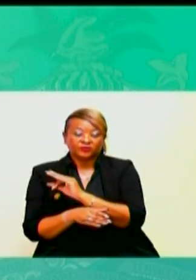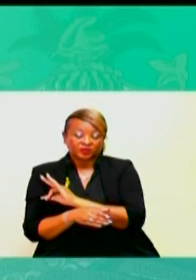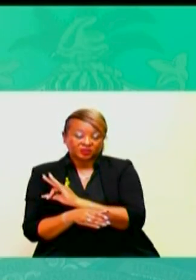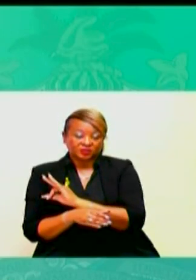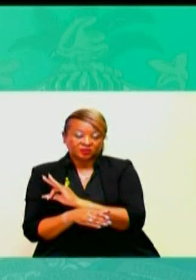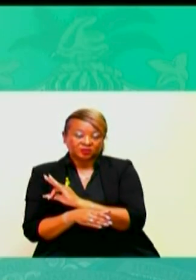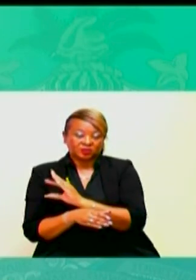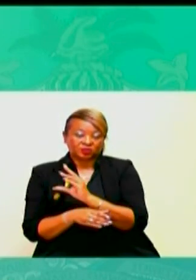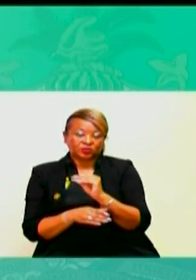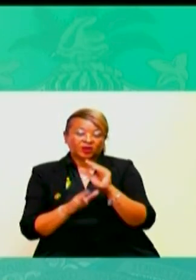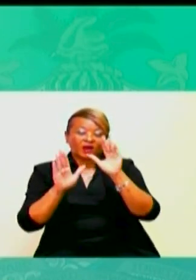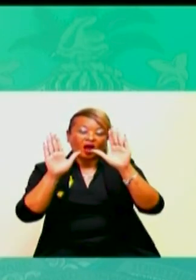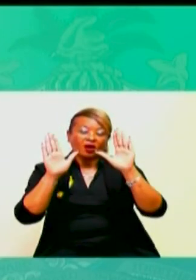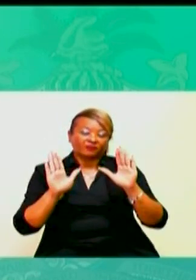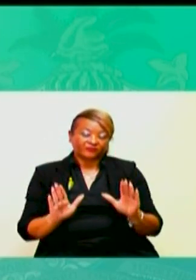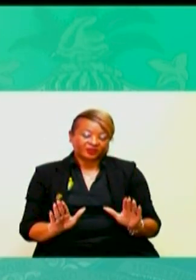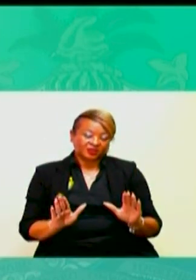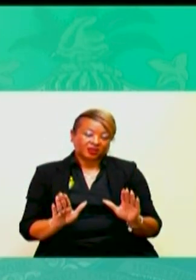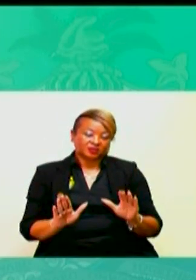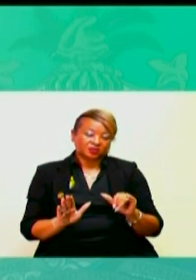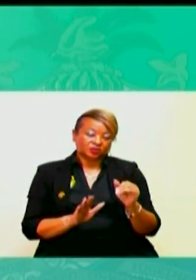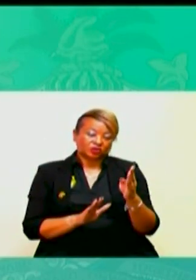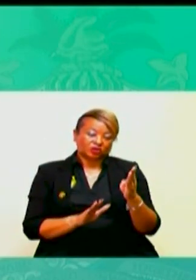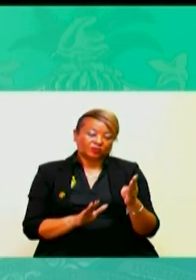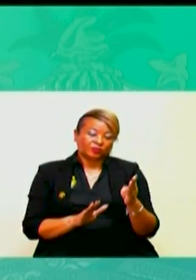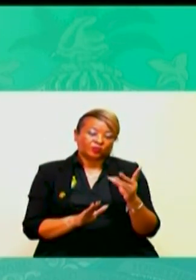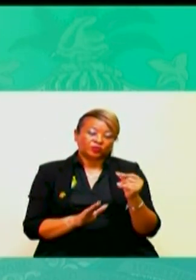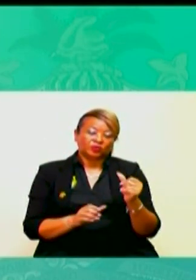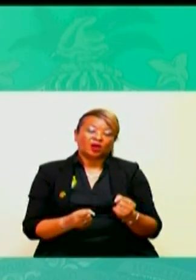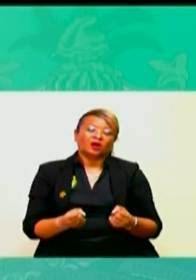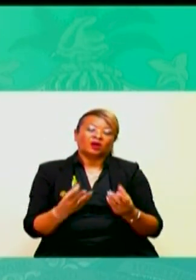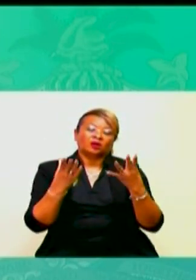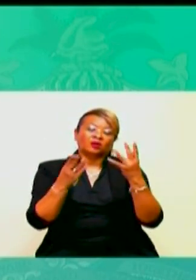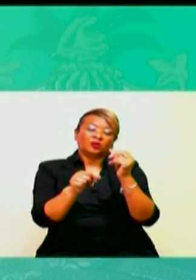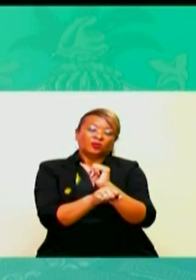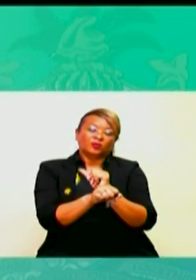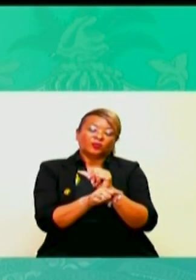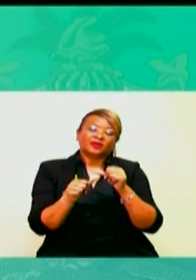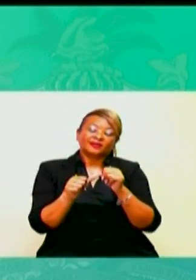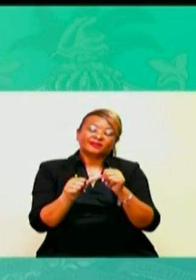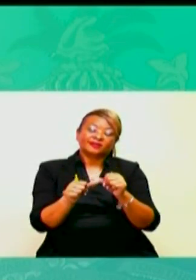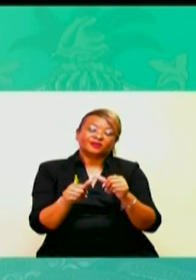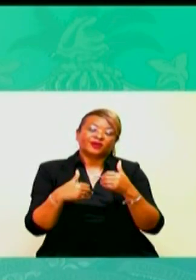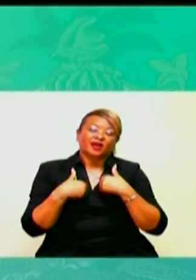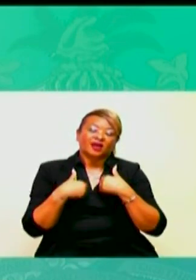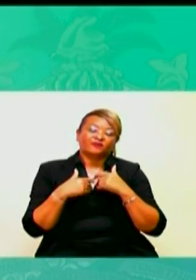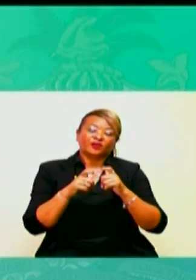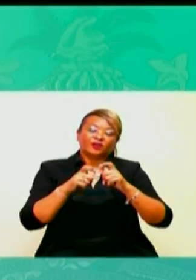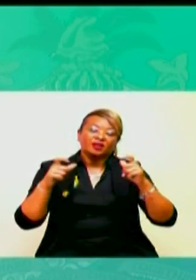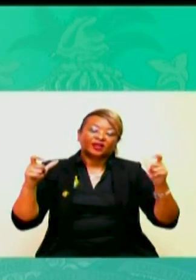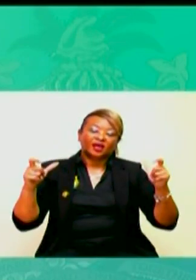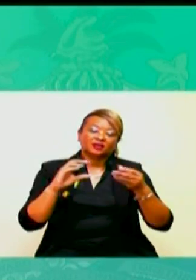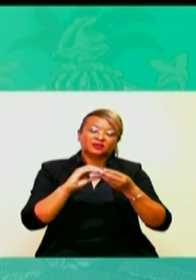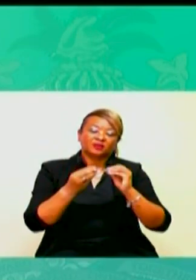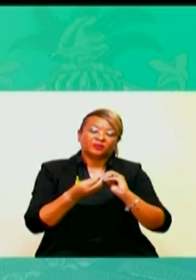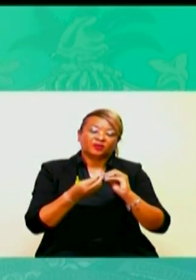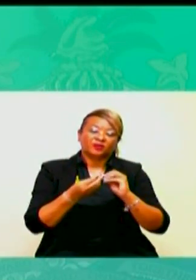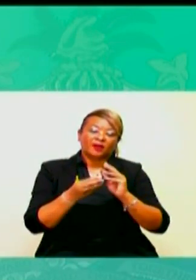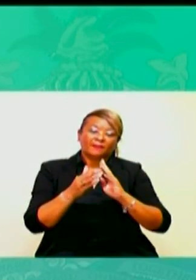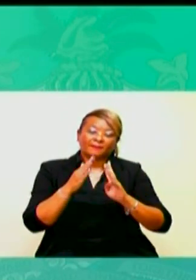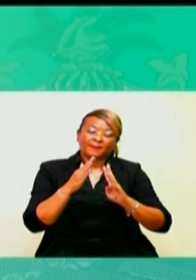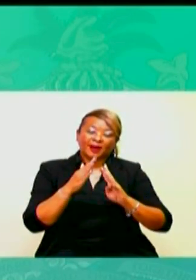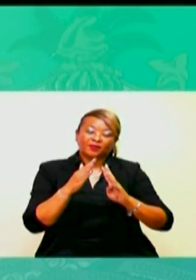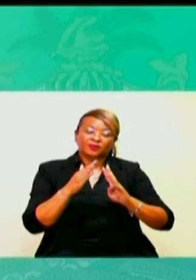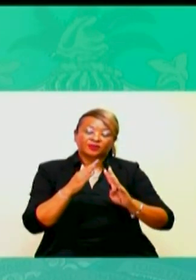doing a fantastic job. We're doing heavy lifting. We continue to have very large numbers of migrants,